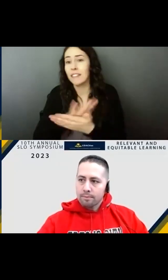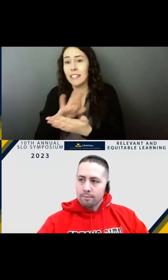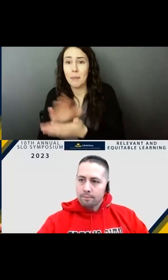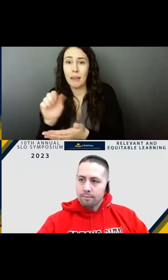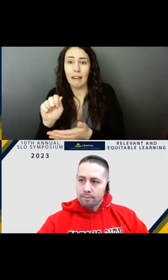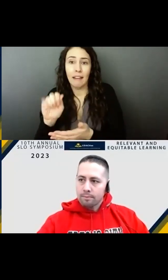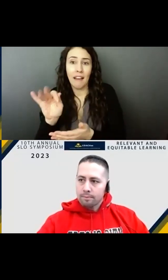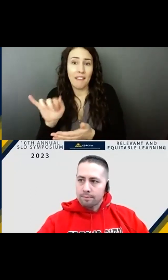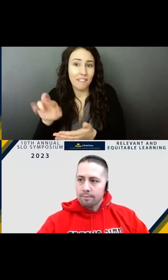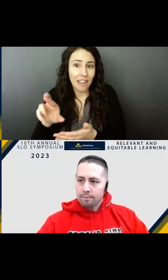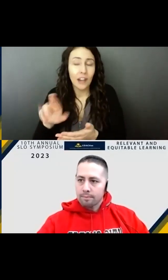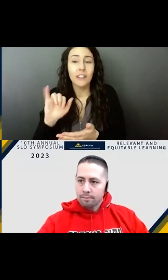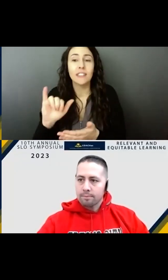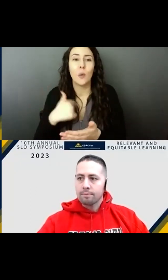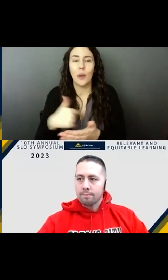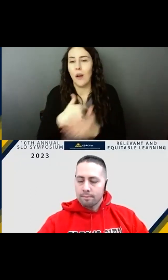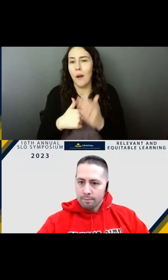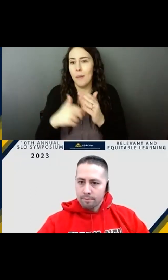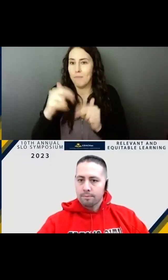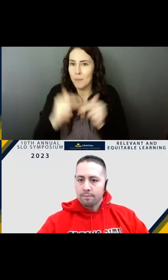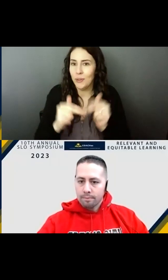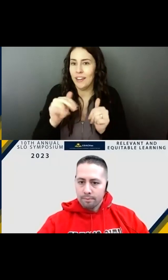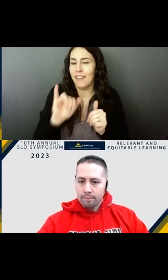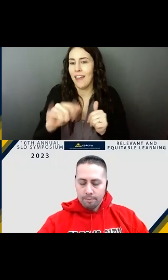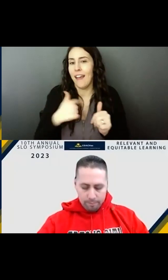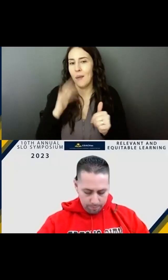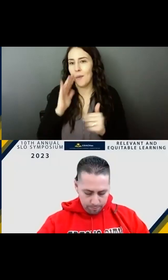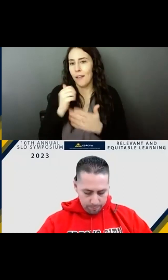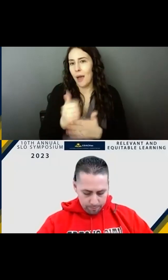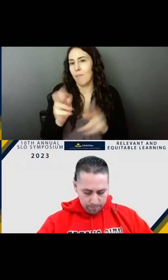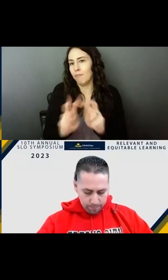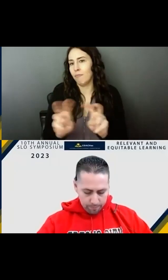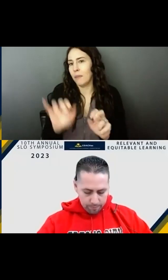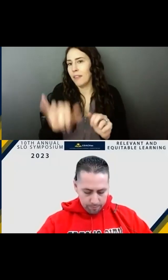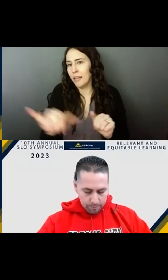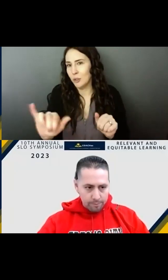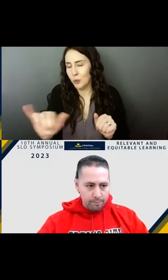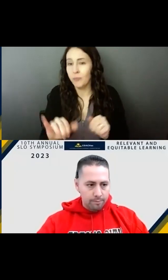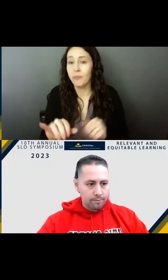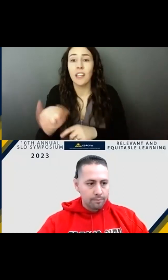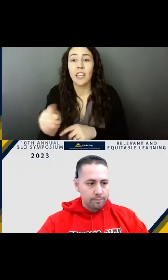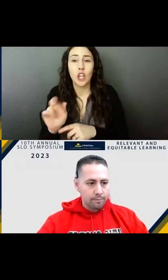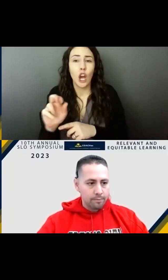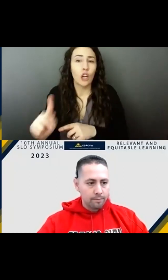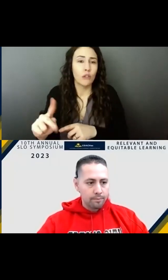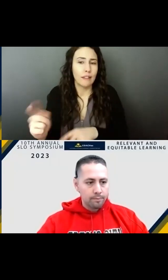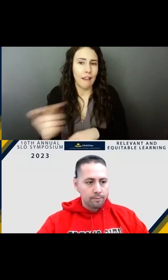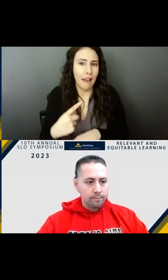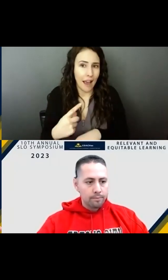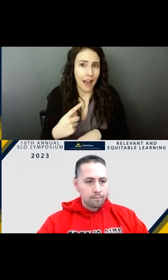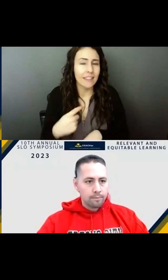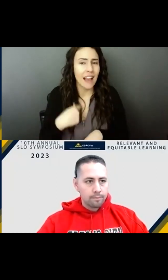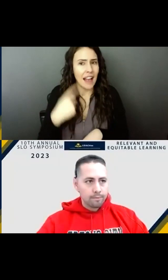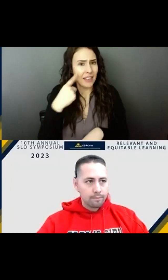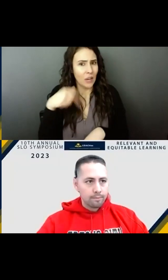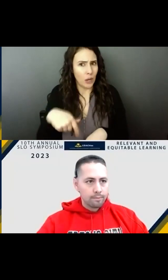really building up, and I'll be helping to assess that. To the question that Jarek mentioned, I think we are talking about what one of the most important things